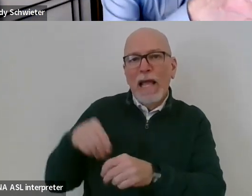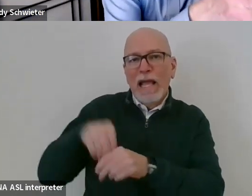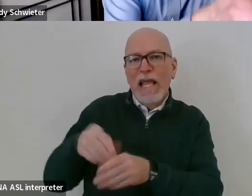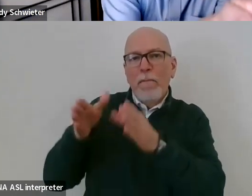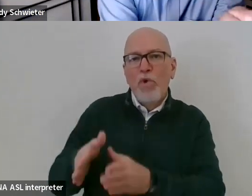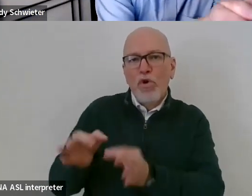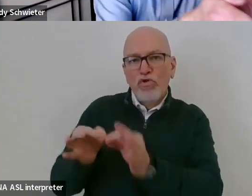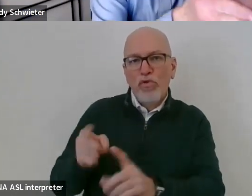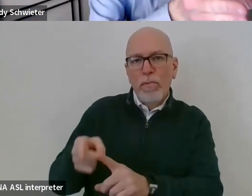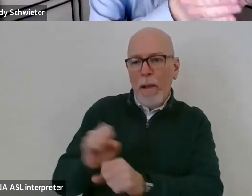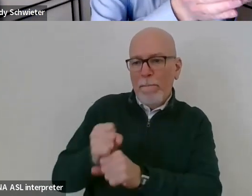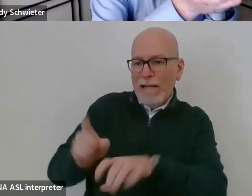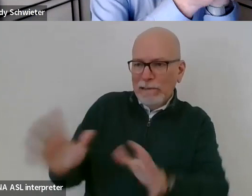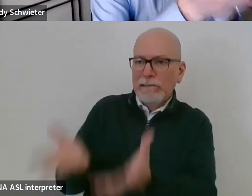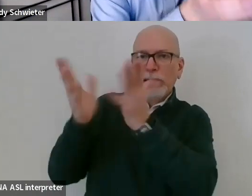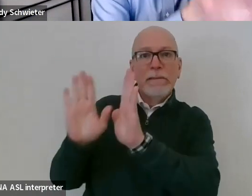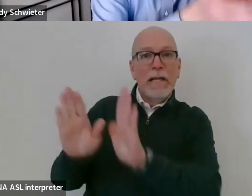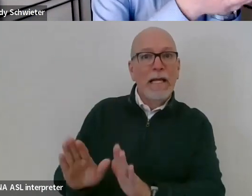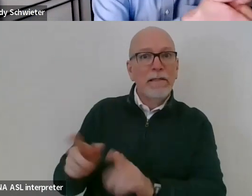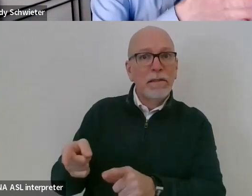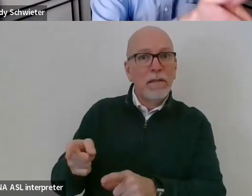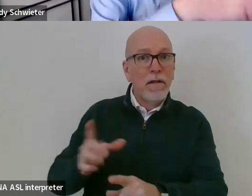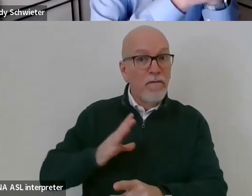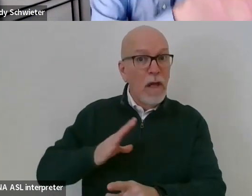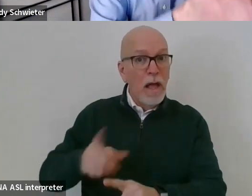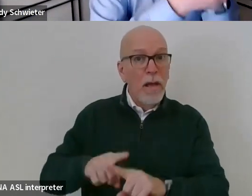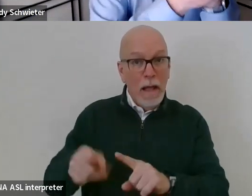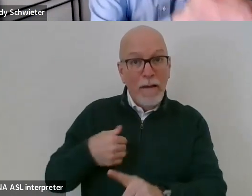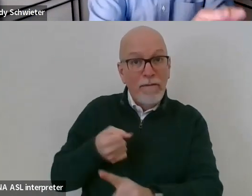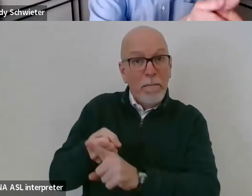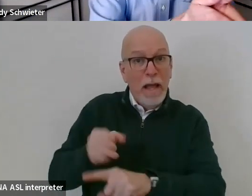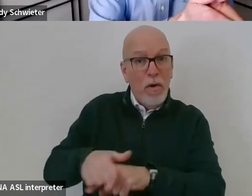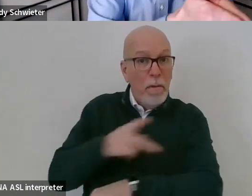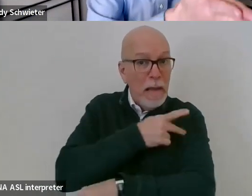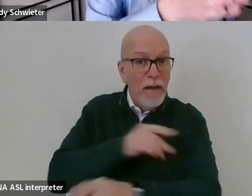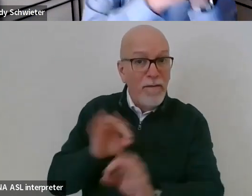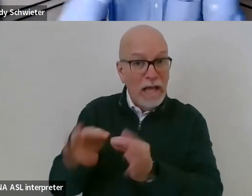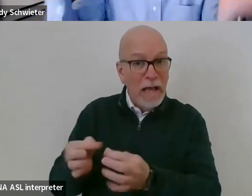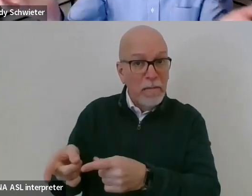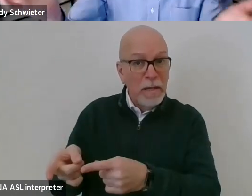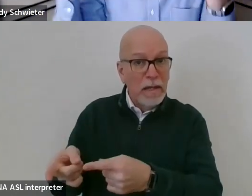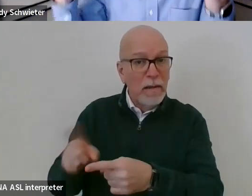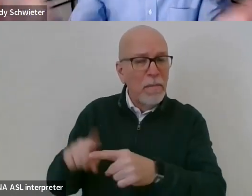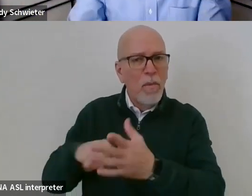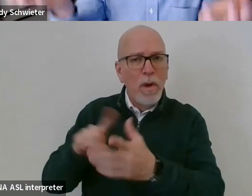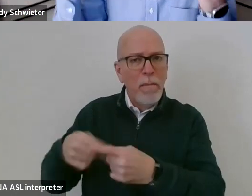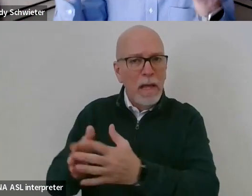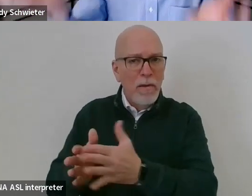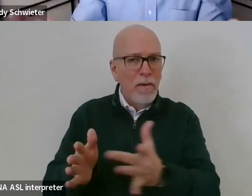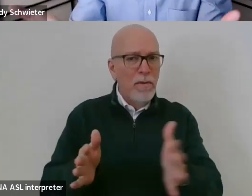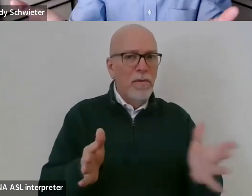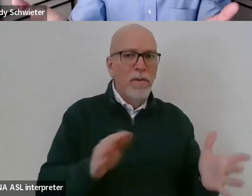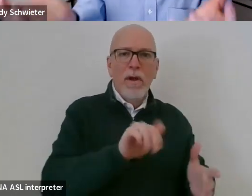interpreters and make them amazing. And while that has a real impact on patients and families, there are so many